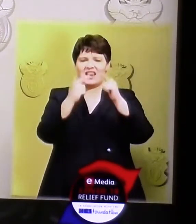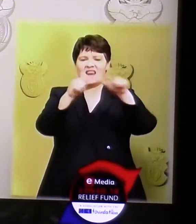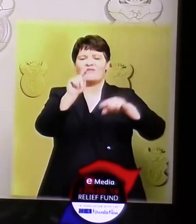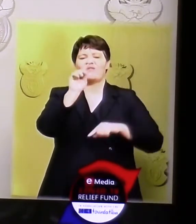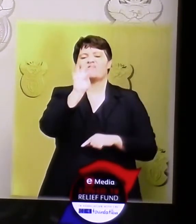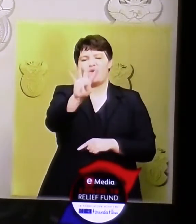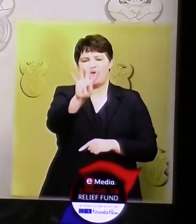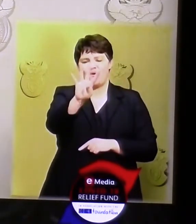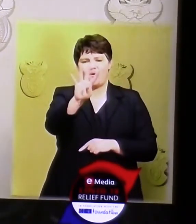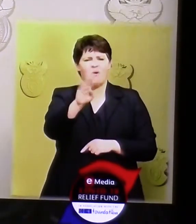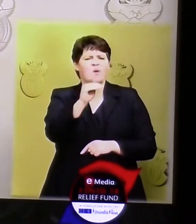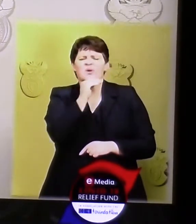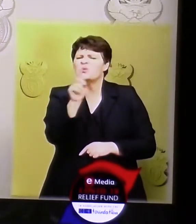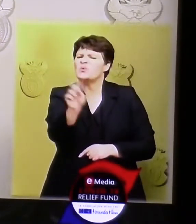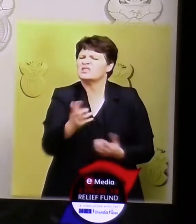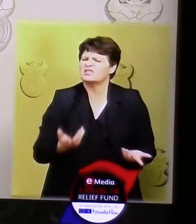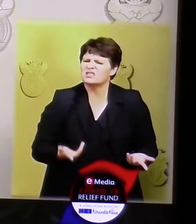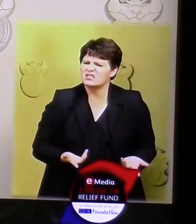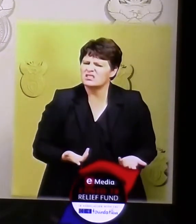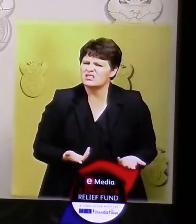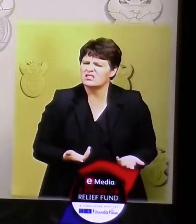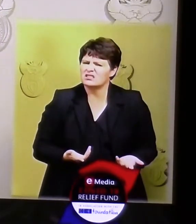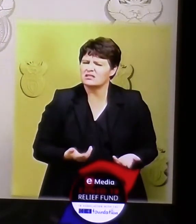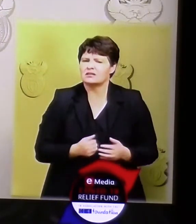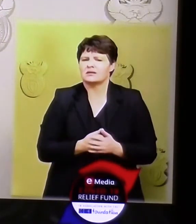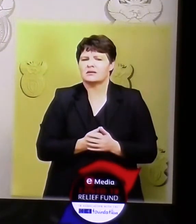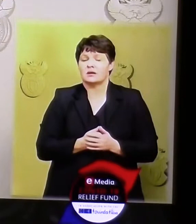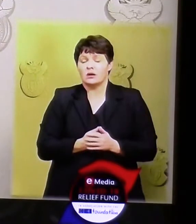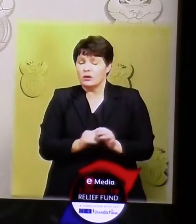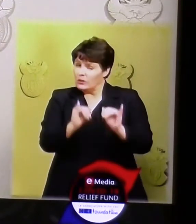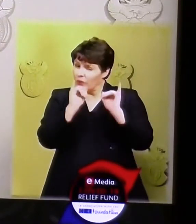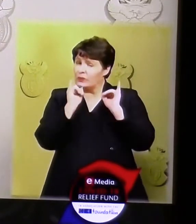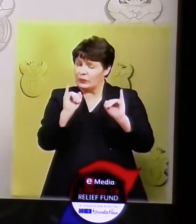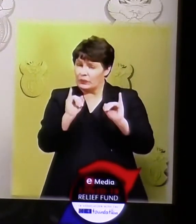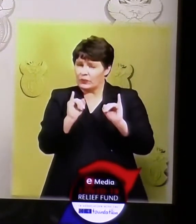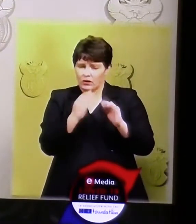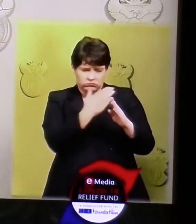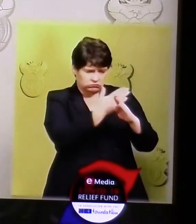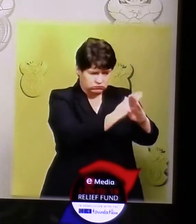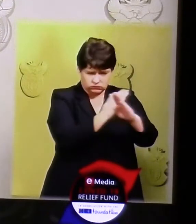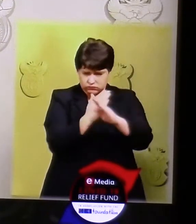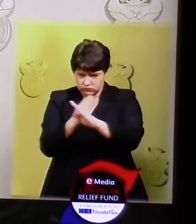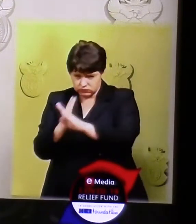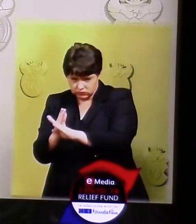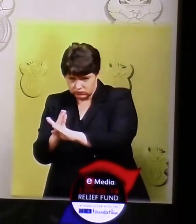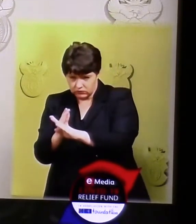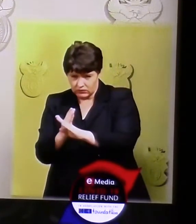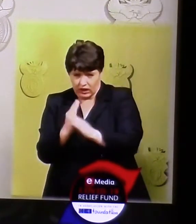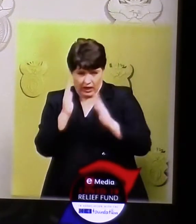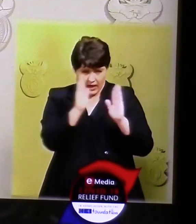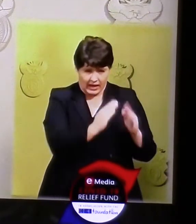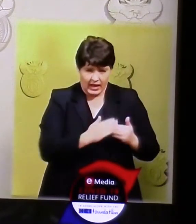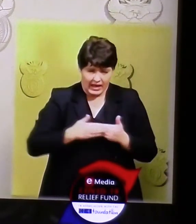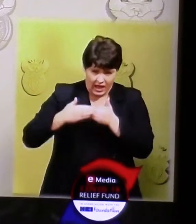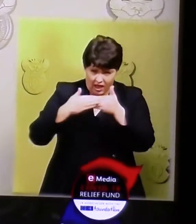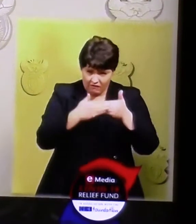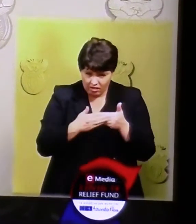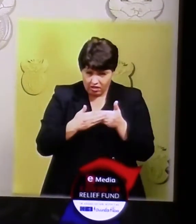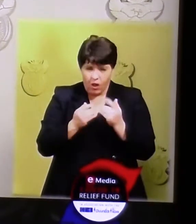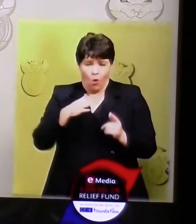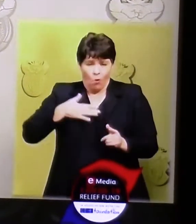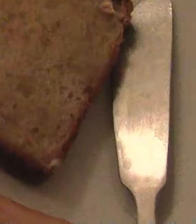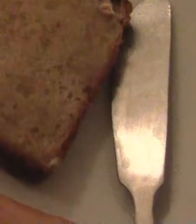allowed, like, to resume subject to extreme precautions. Like what? To limit community transmission